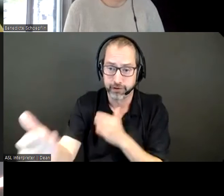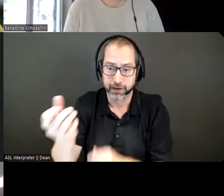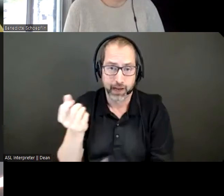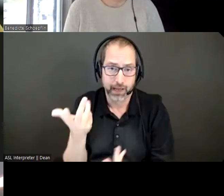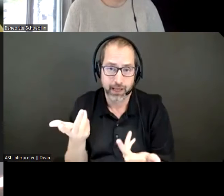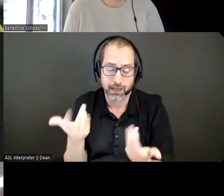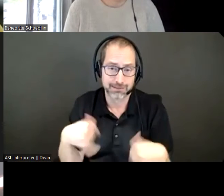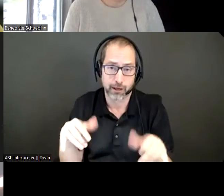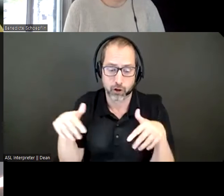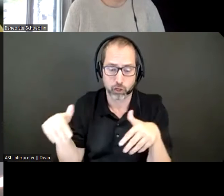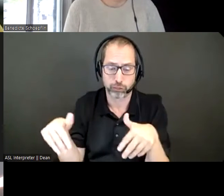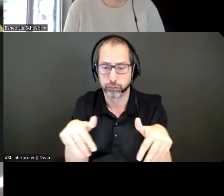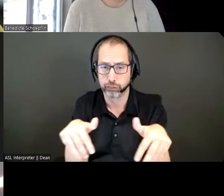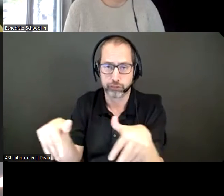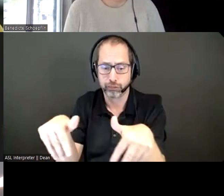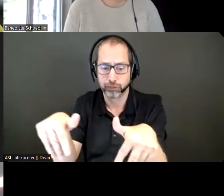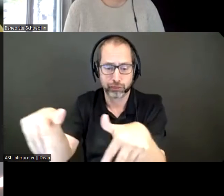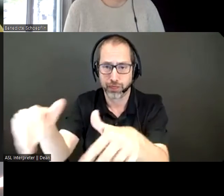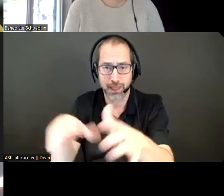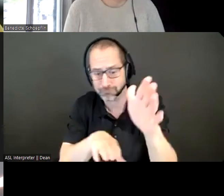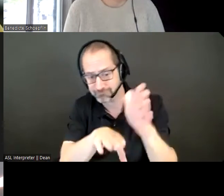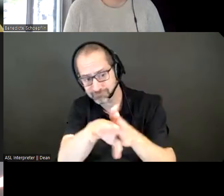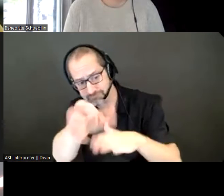nowhere. And we have that experience, we know it.